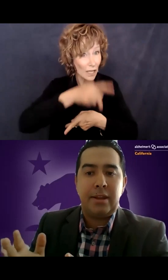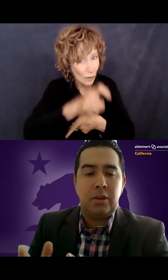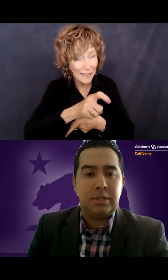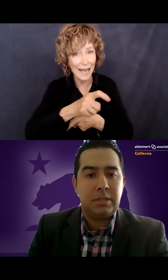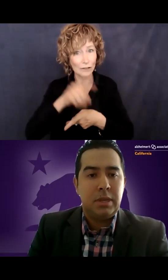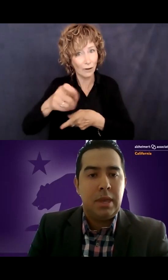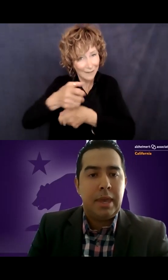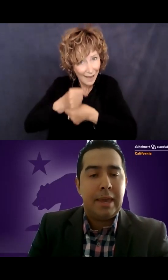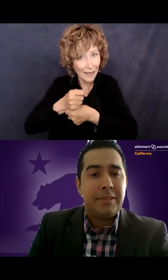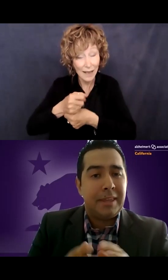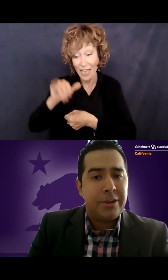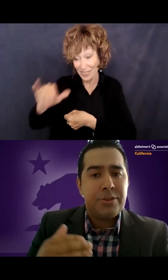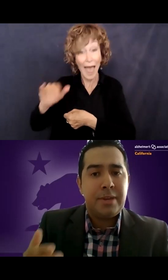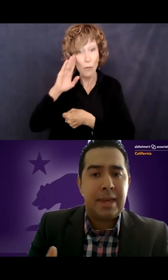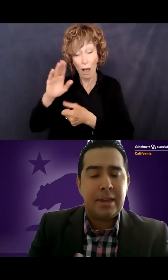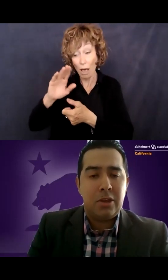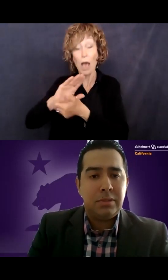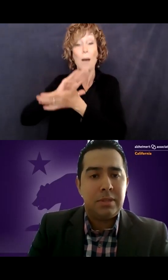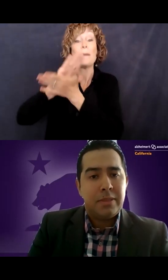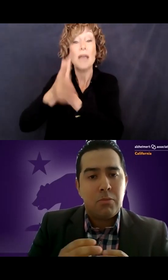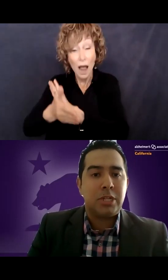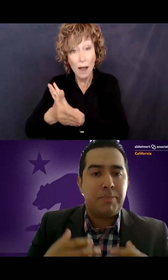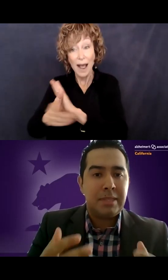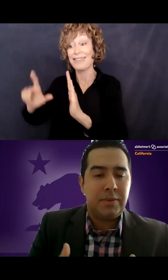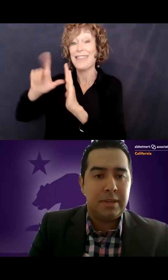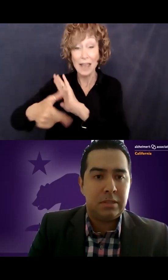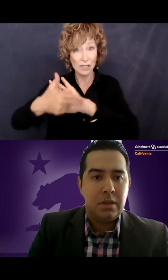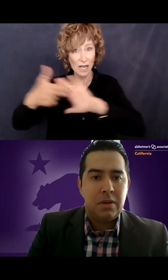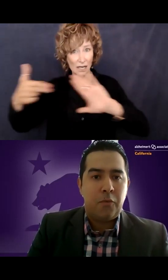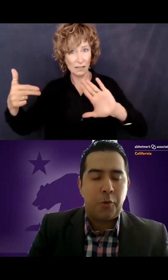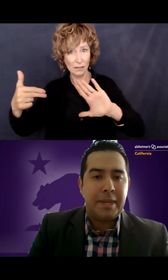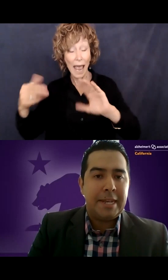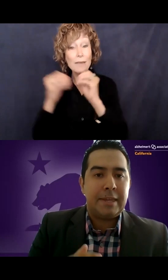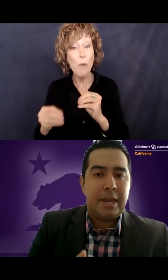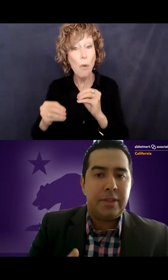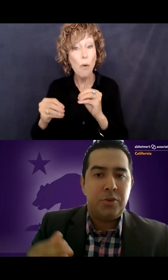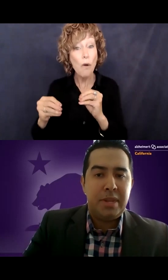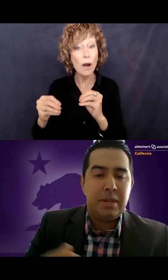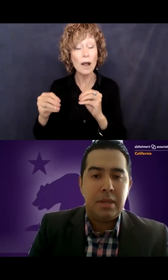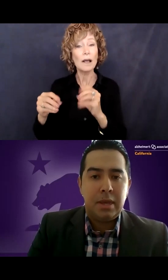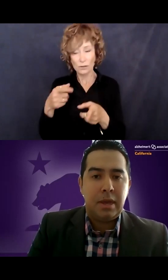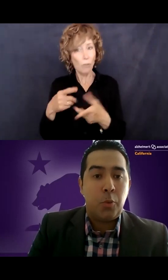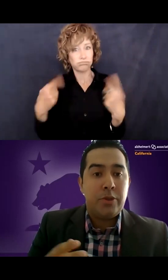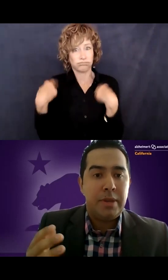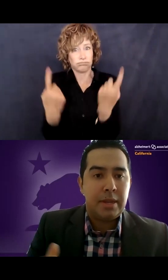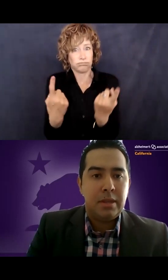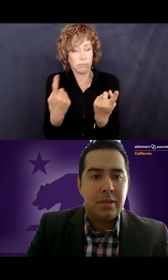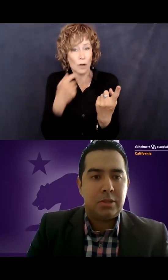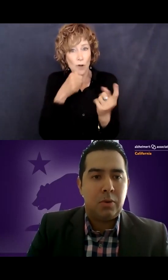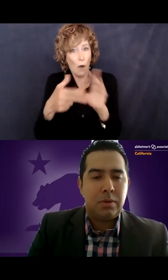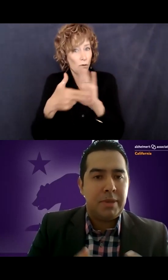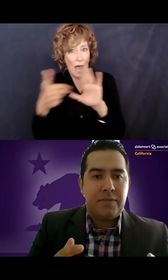later diagnosis. And the later you get diagnosed, the more expensive it is for getting the care that you need when you need